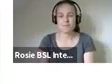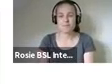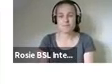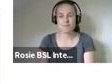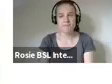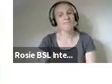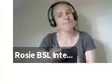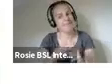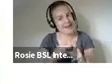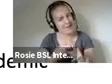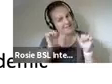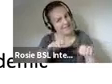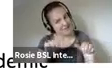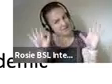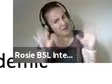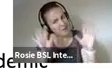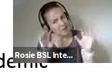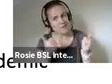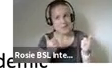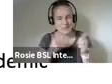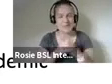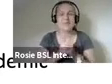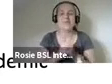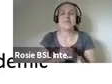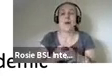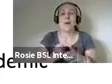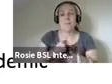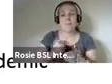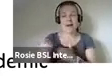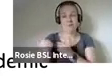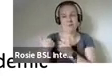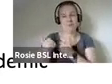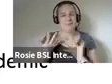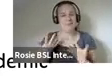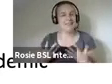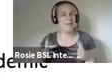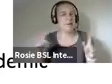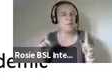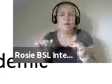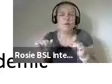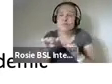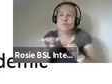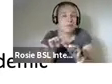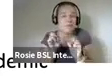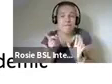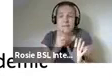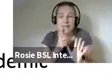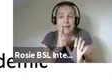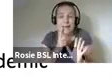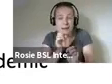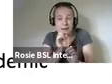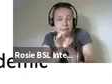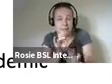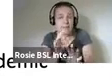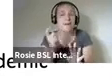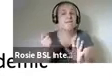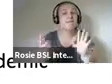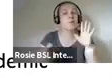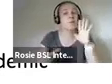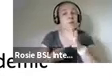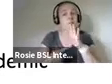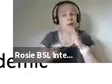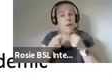I am. So my task today is to offer a brief taster of some of the key messages covered in the videos